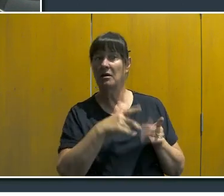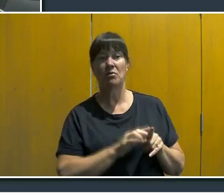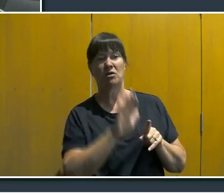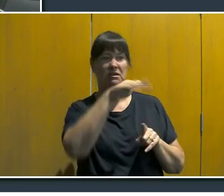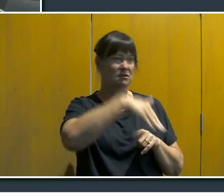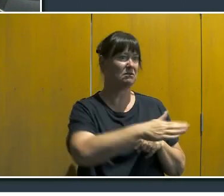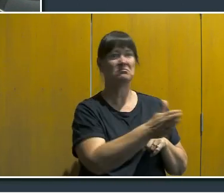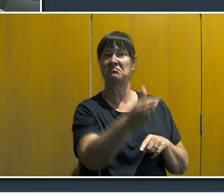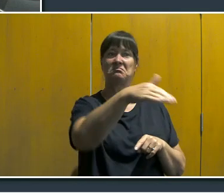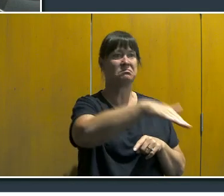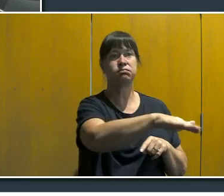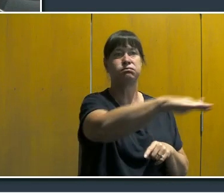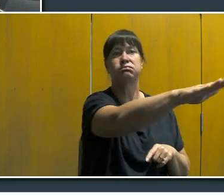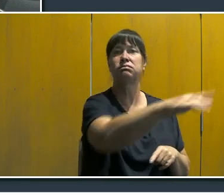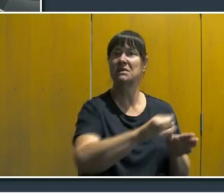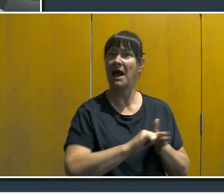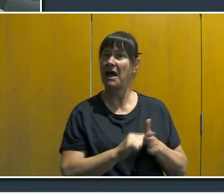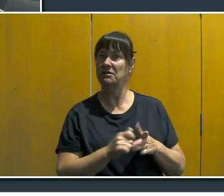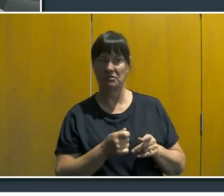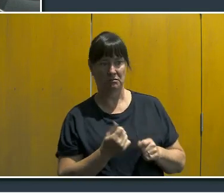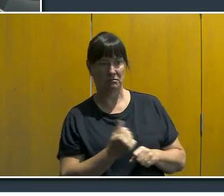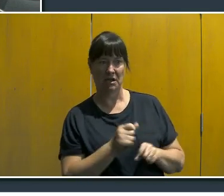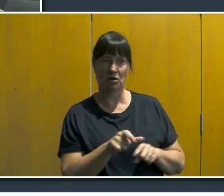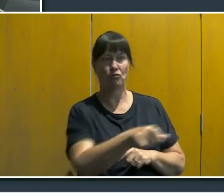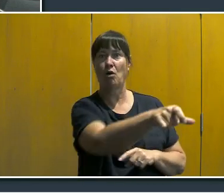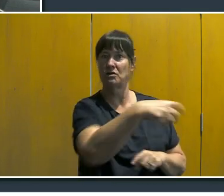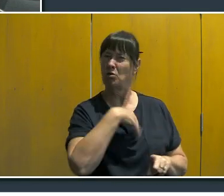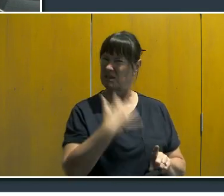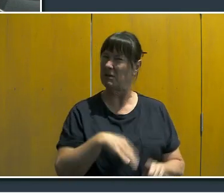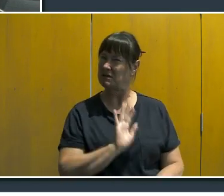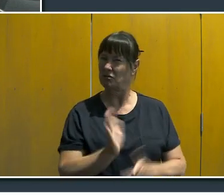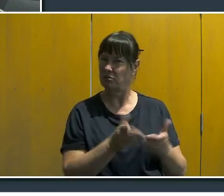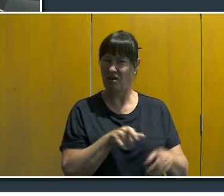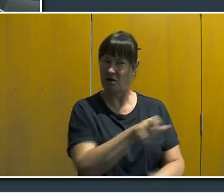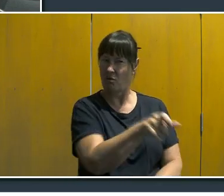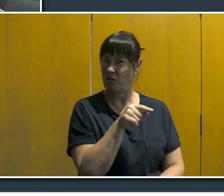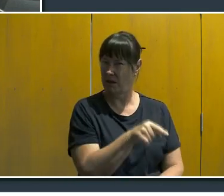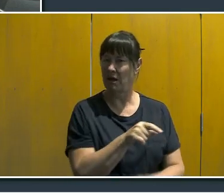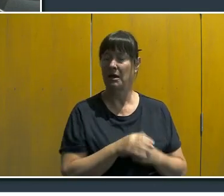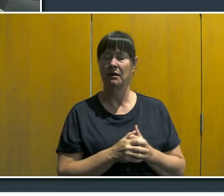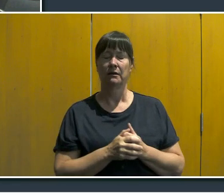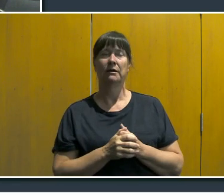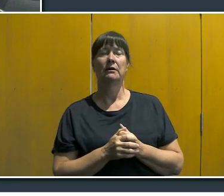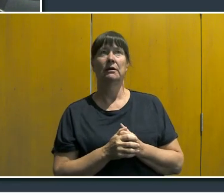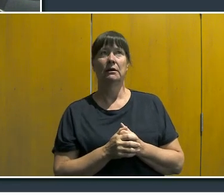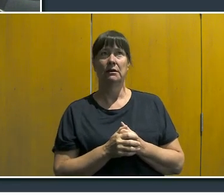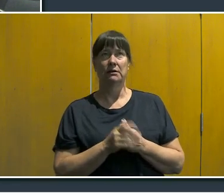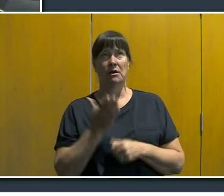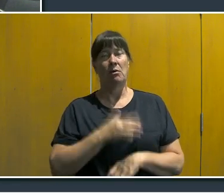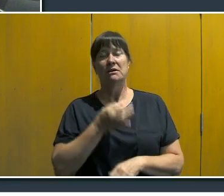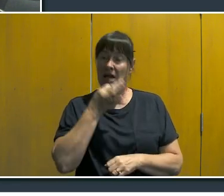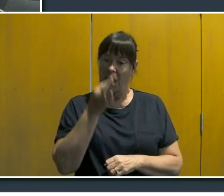land and it's different to provide. Yeah. Or more costly to provide. And so my question was, if